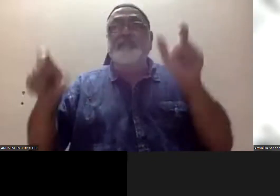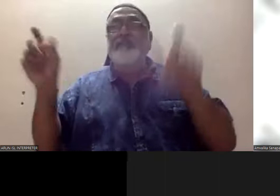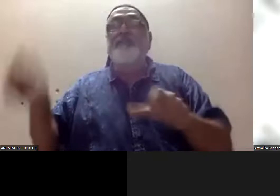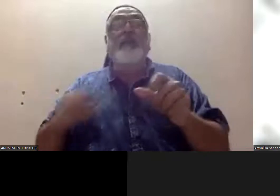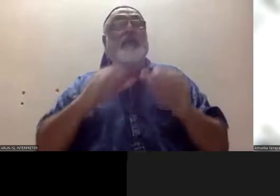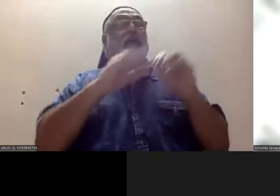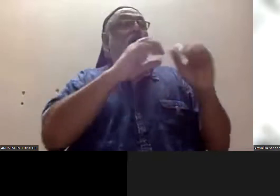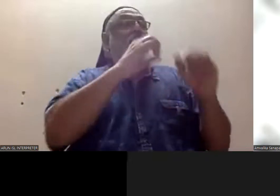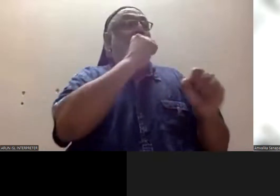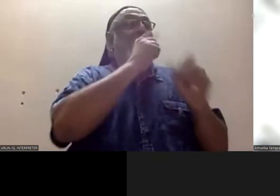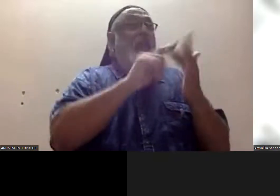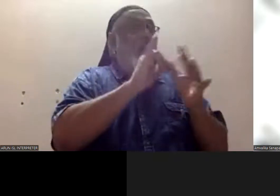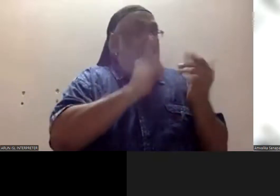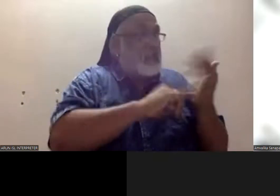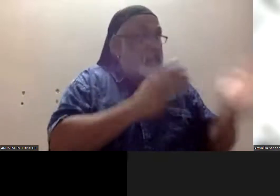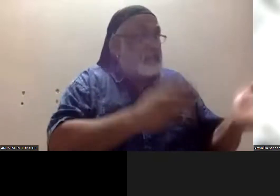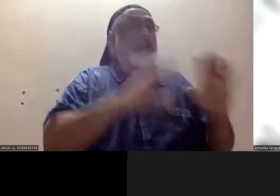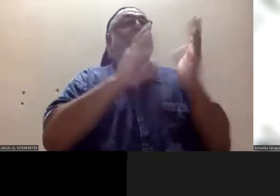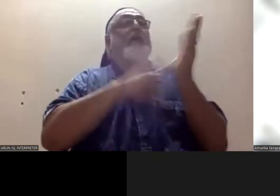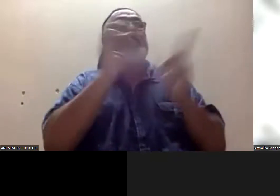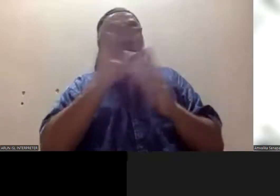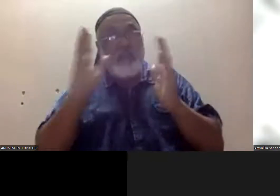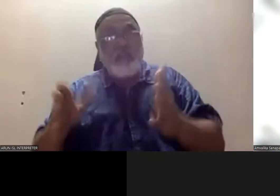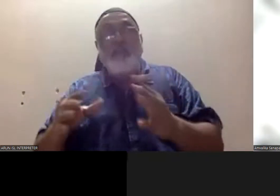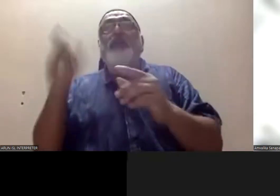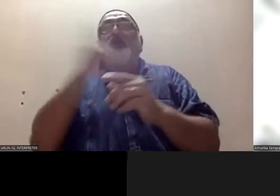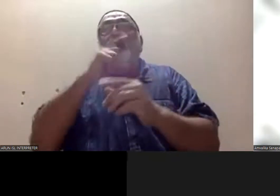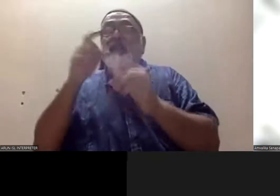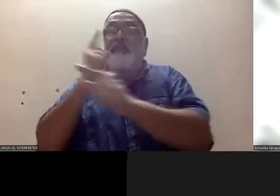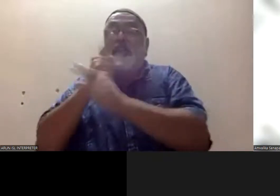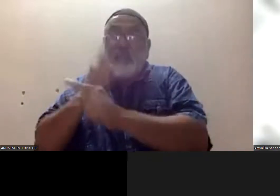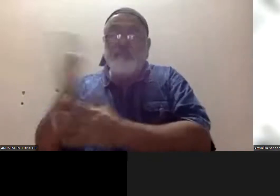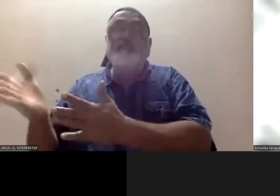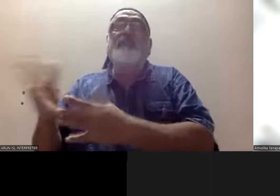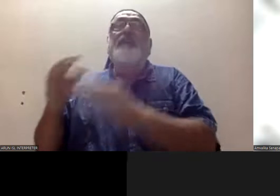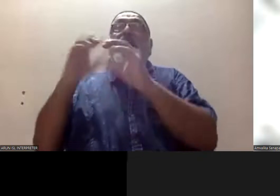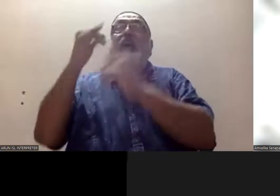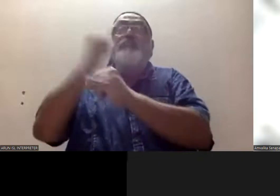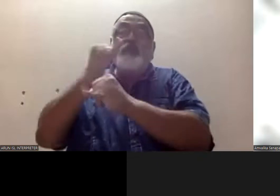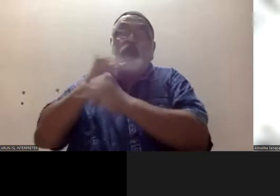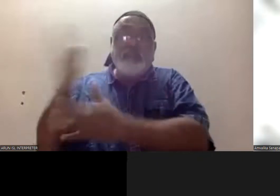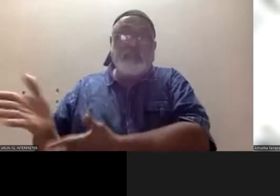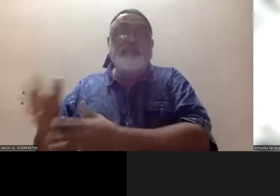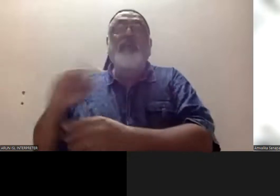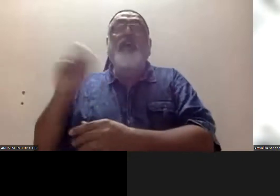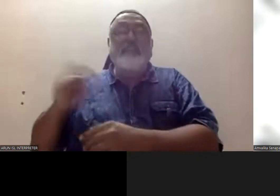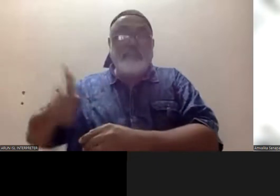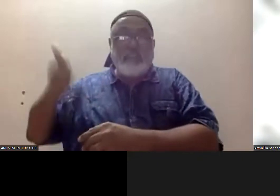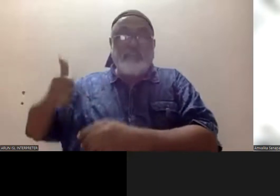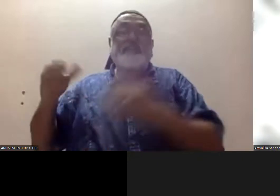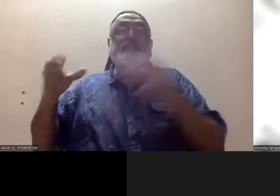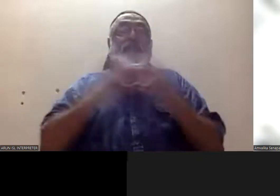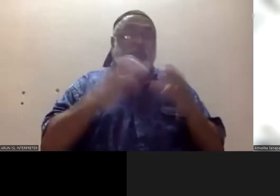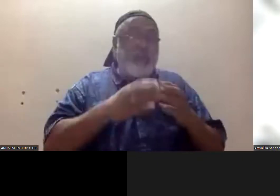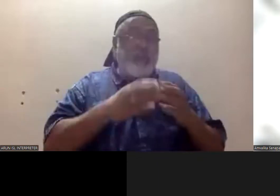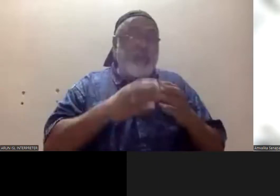administrators, legislators, parliamentarians, whether it's college and educational institution officials, whether it's the community,